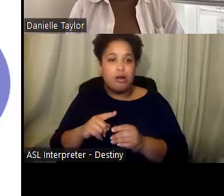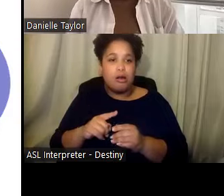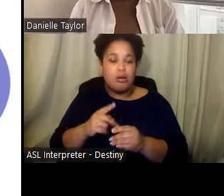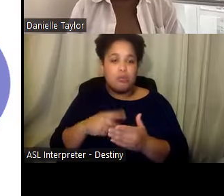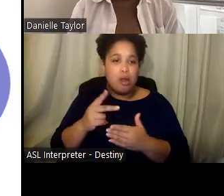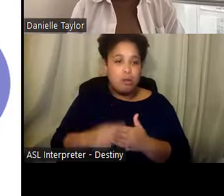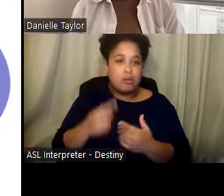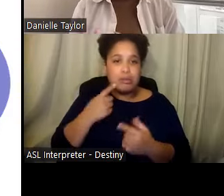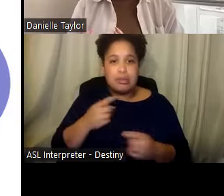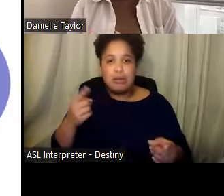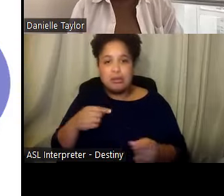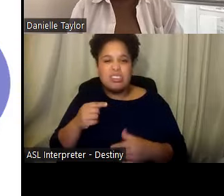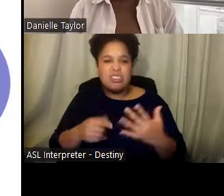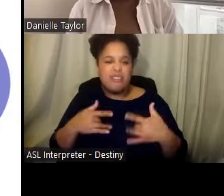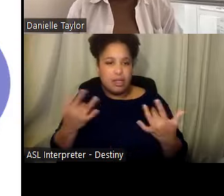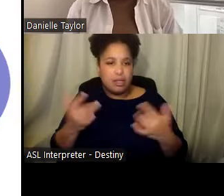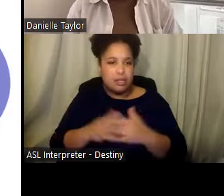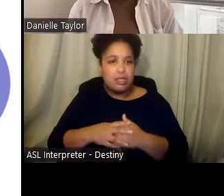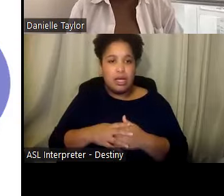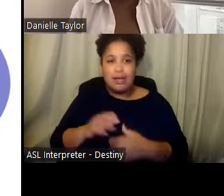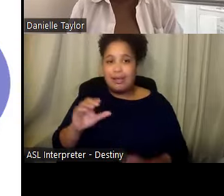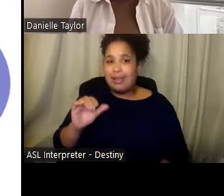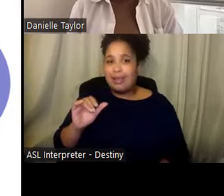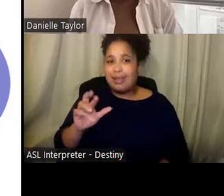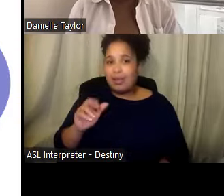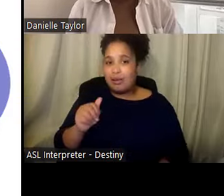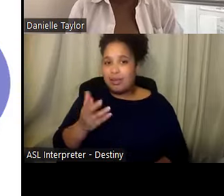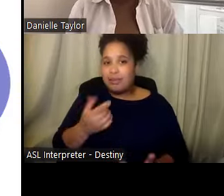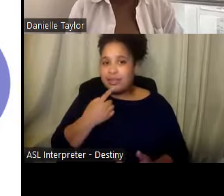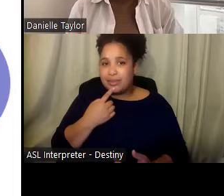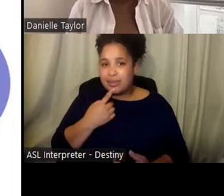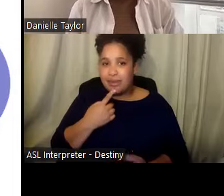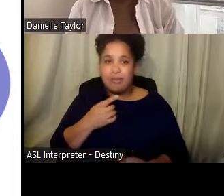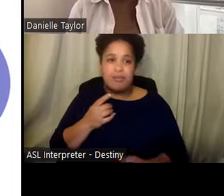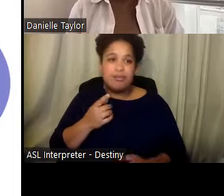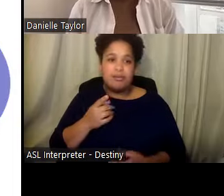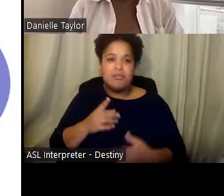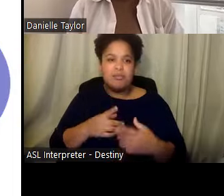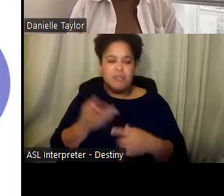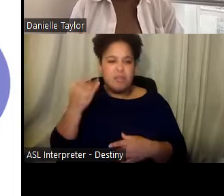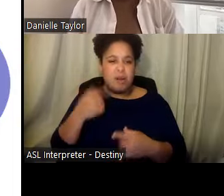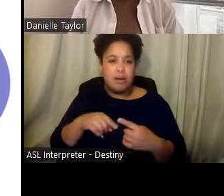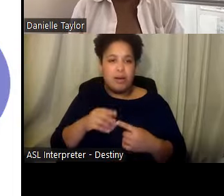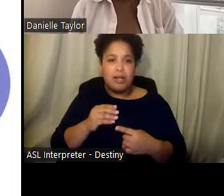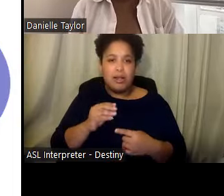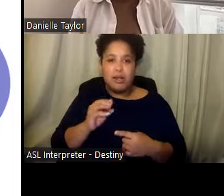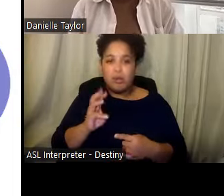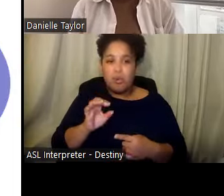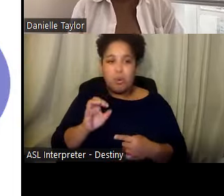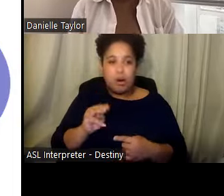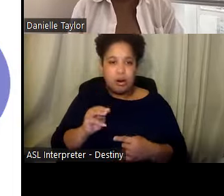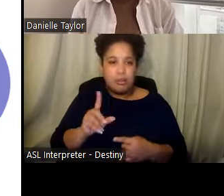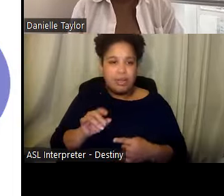And Clara had also mentioned before, and I don't know if Anna alluded to this as well, but we have a warm line, which we're really excited about. It's a provider support and